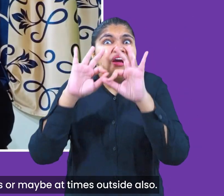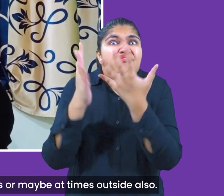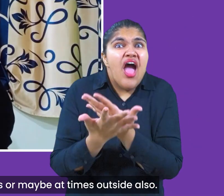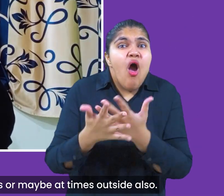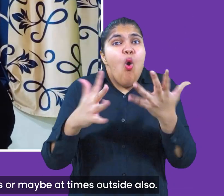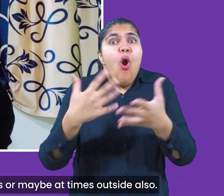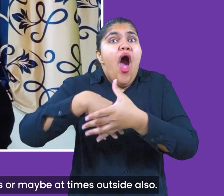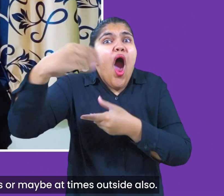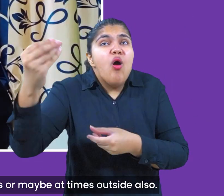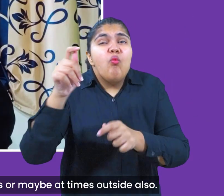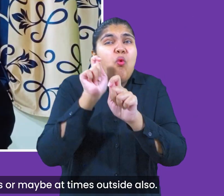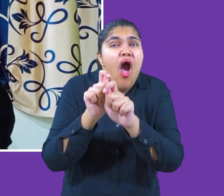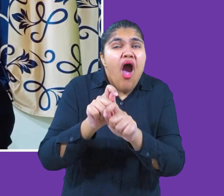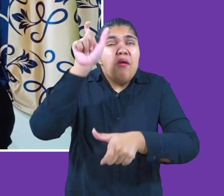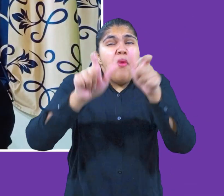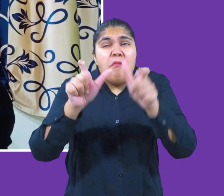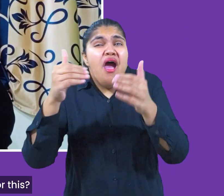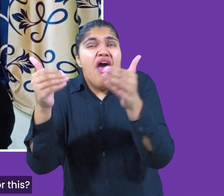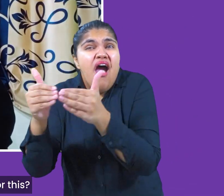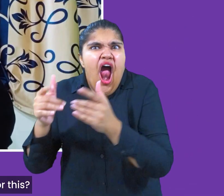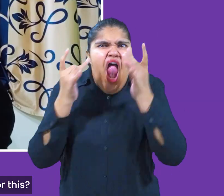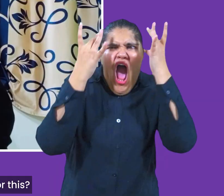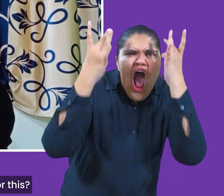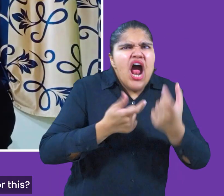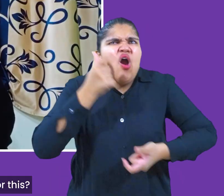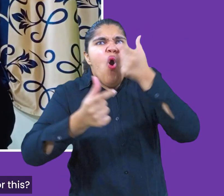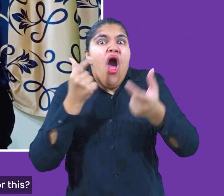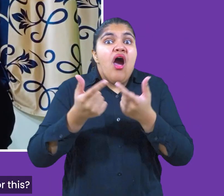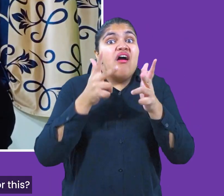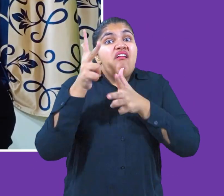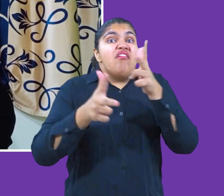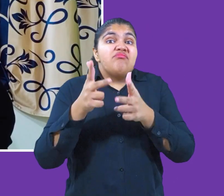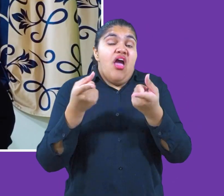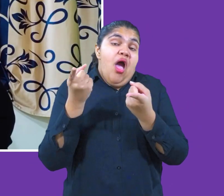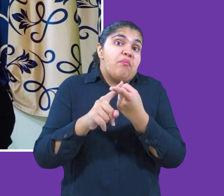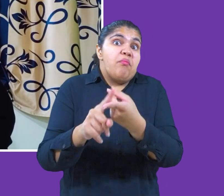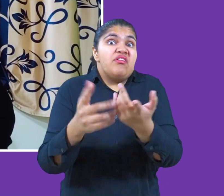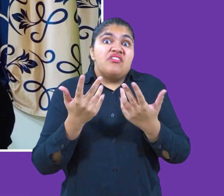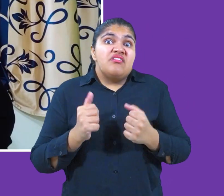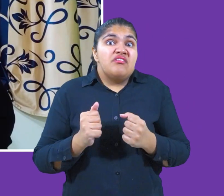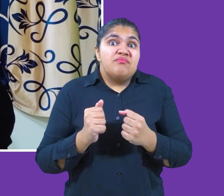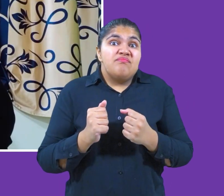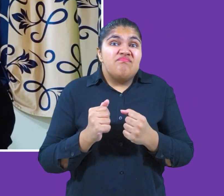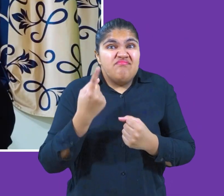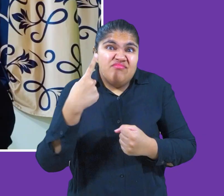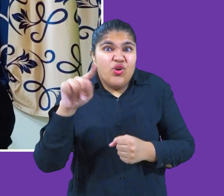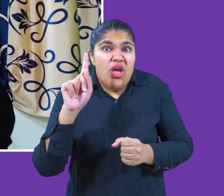maybe as at times outside also. So what do we do for this?